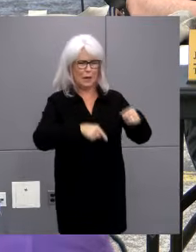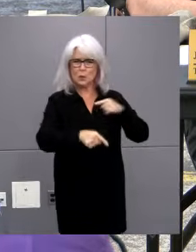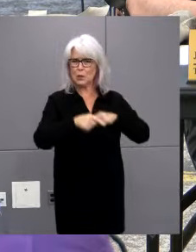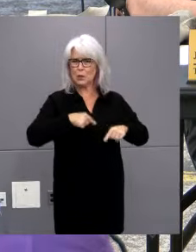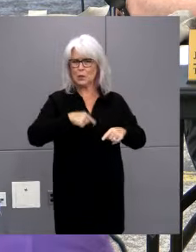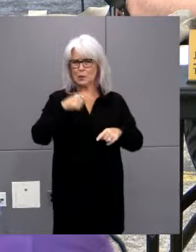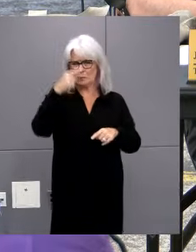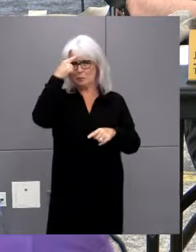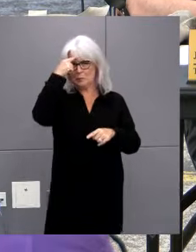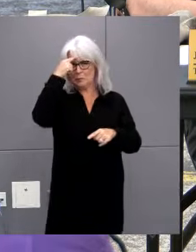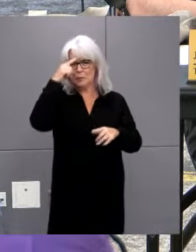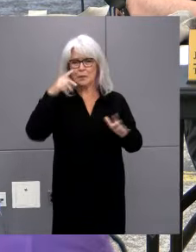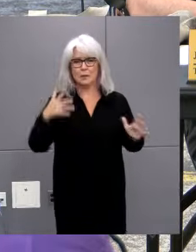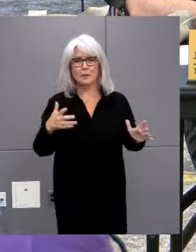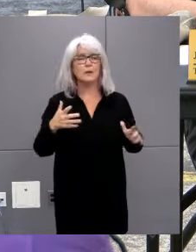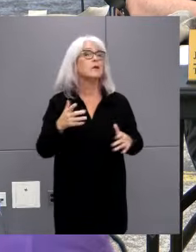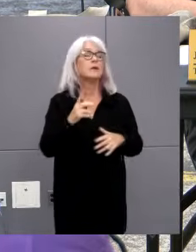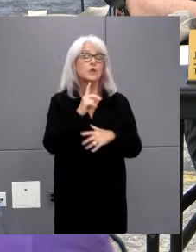And certainly,